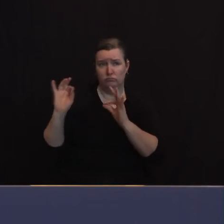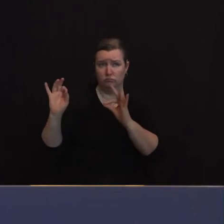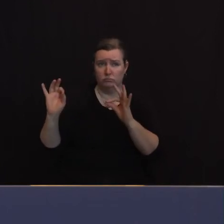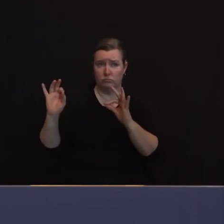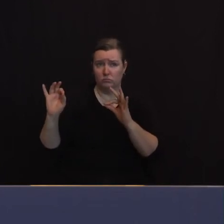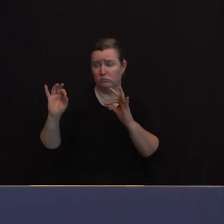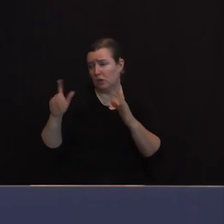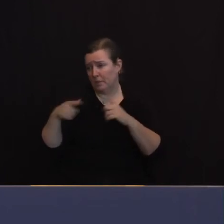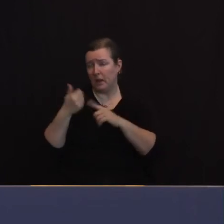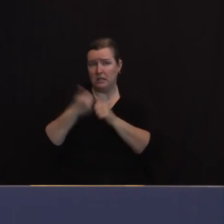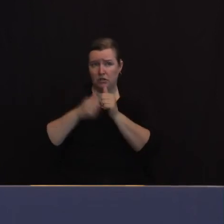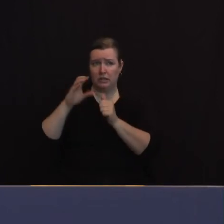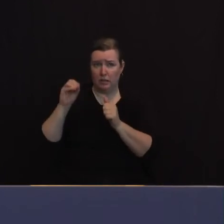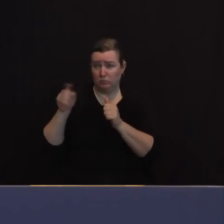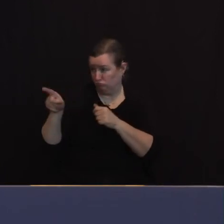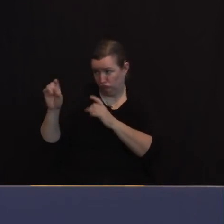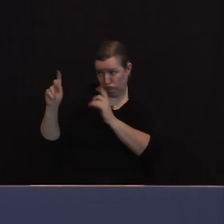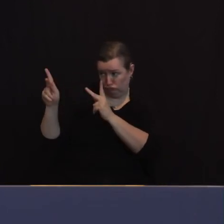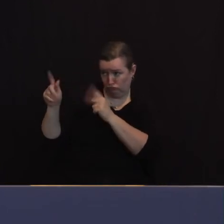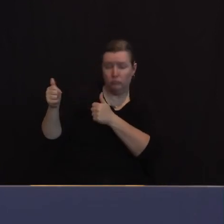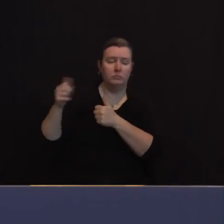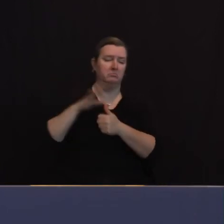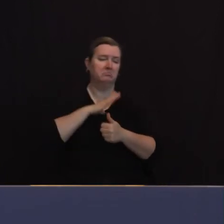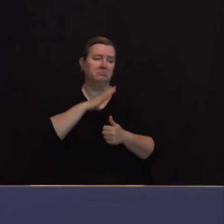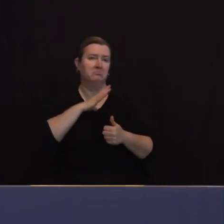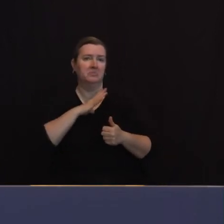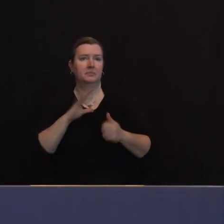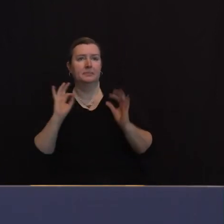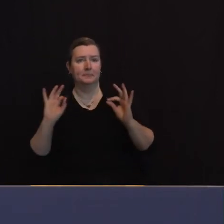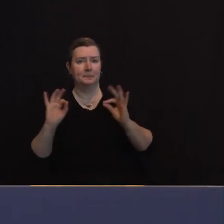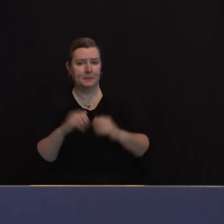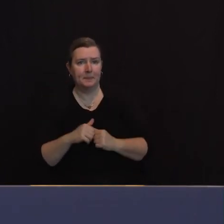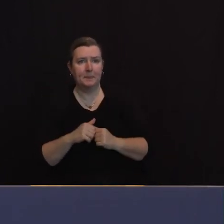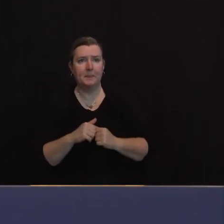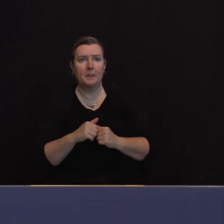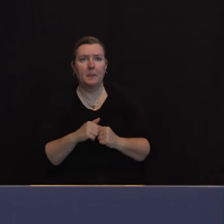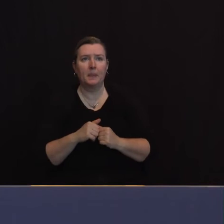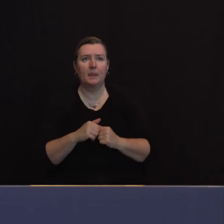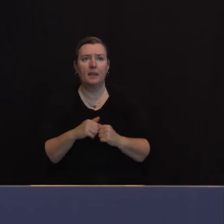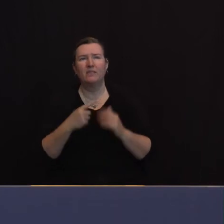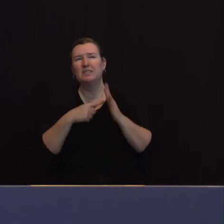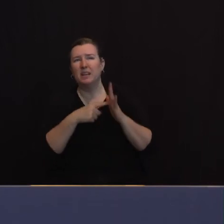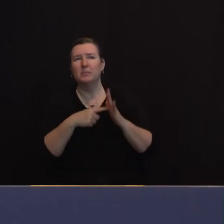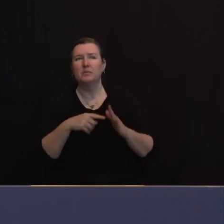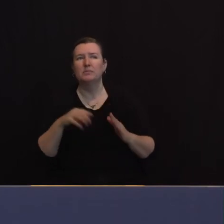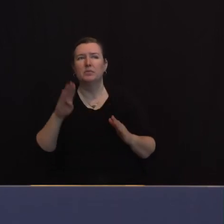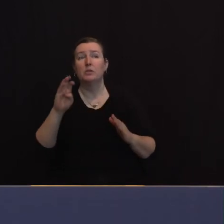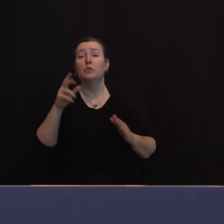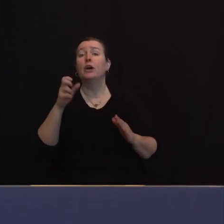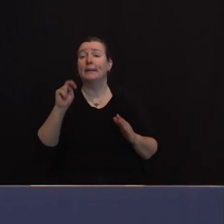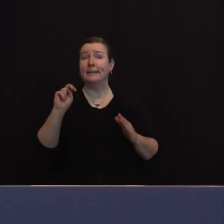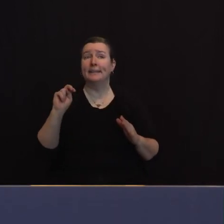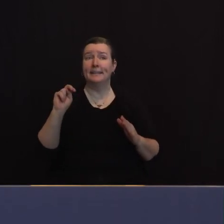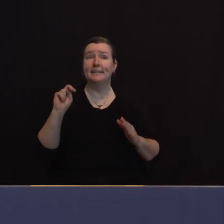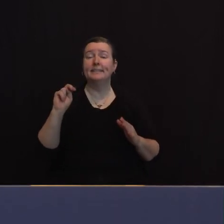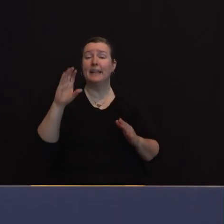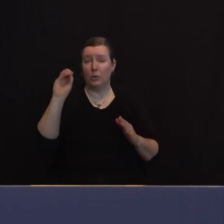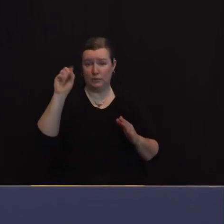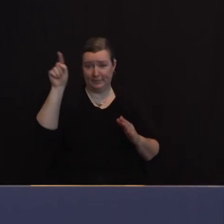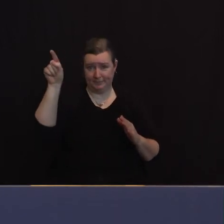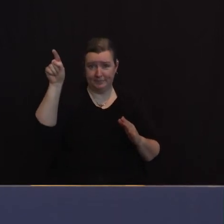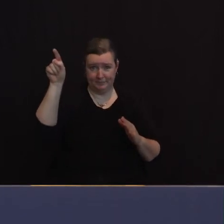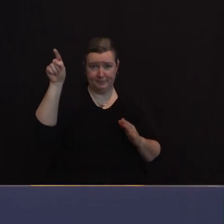sound okay with you? Sure. But again, for instance, I'll just pick Bergen, for instance. They have